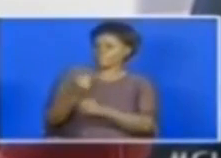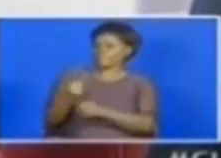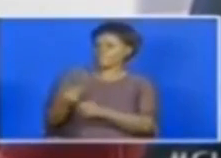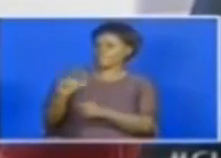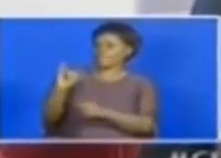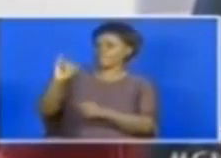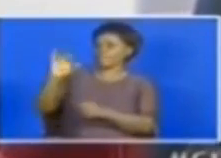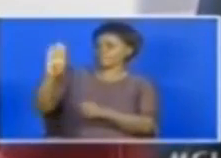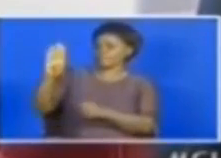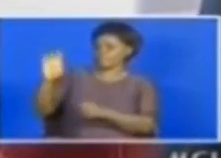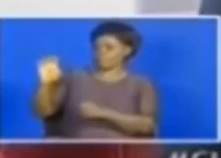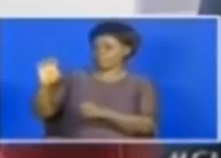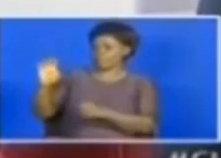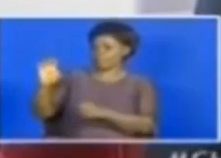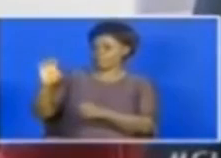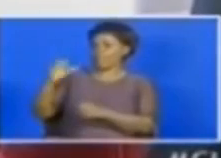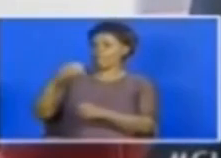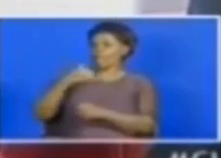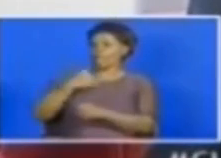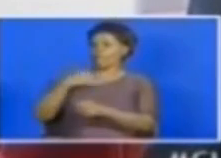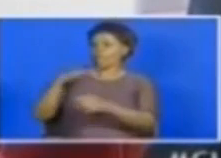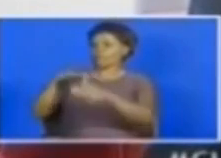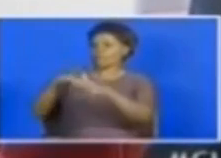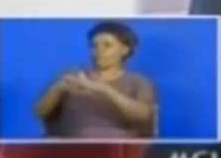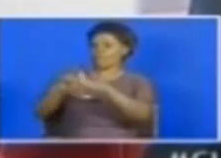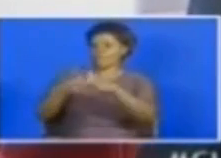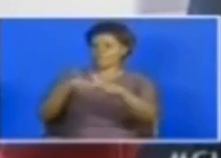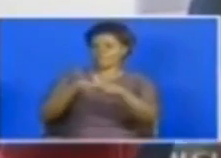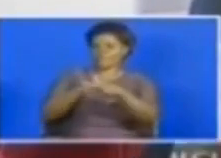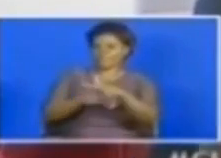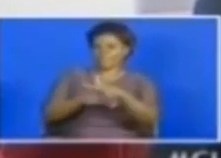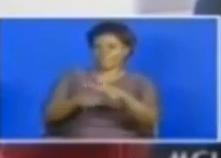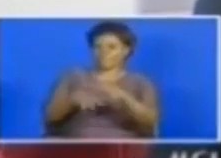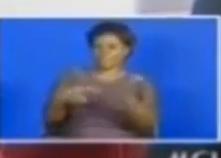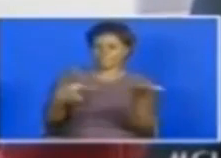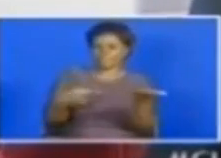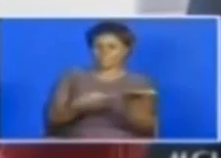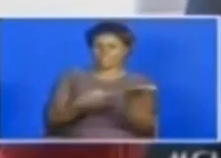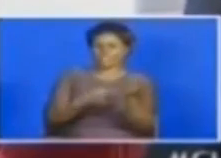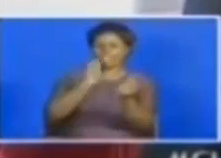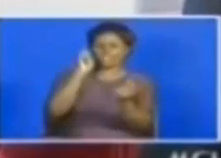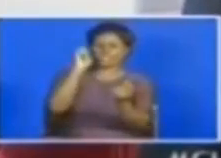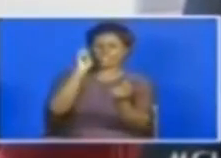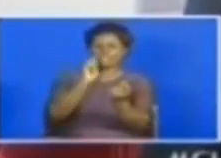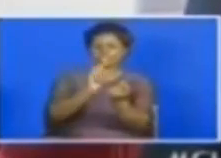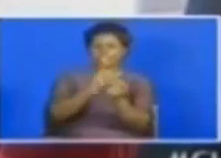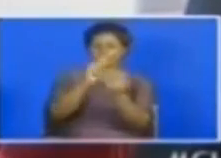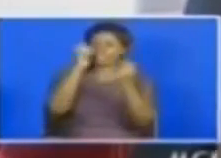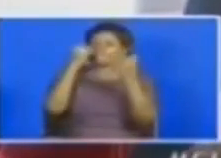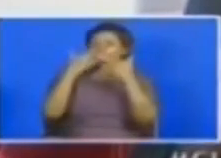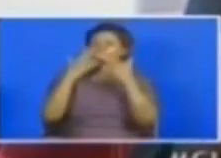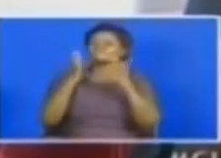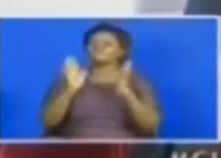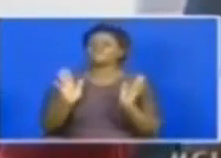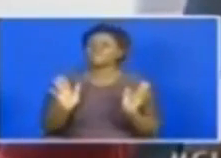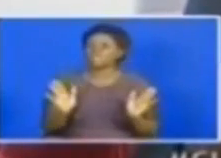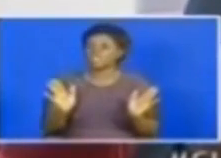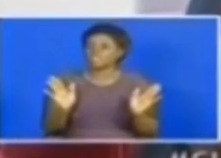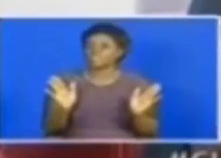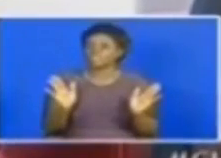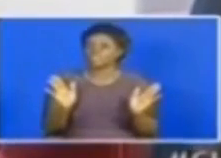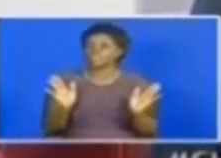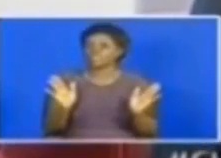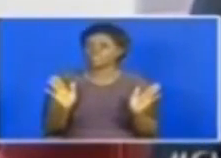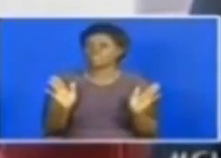member for us has had access to work on this technology. We have tested this technology.